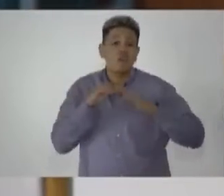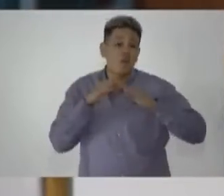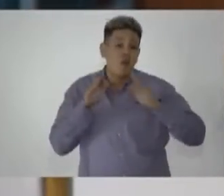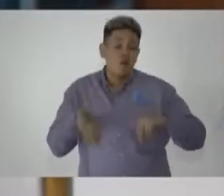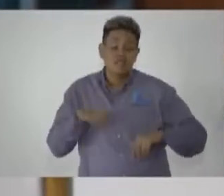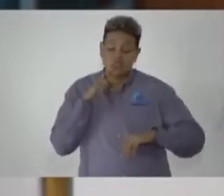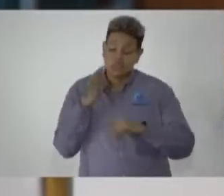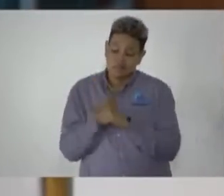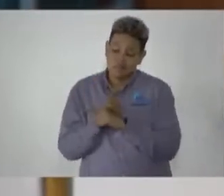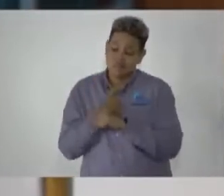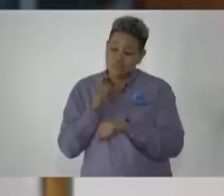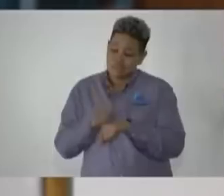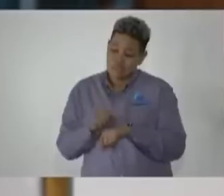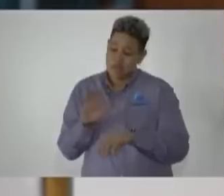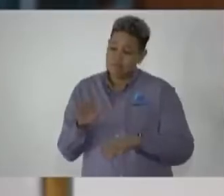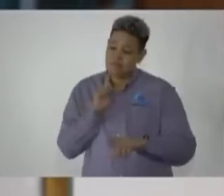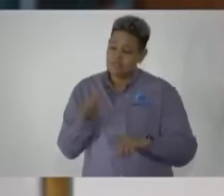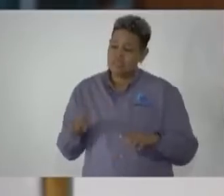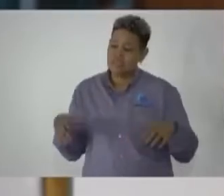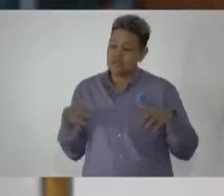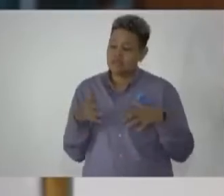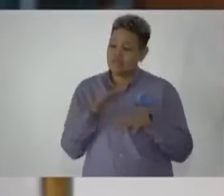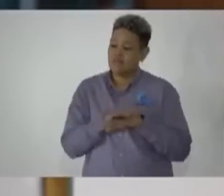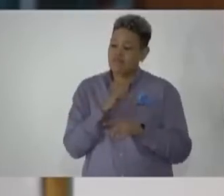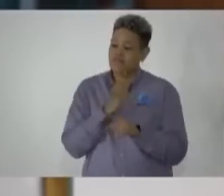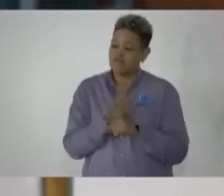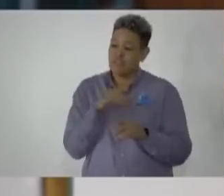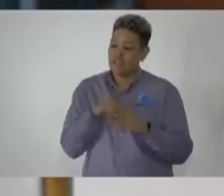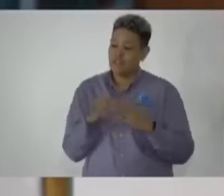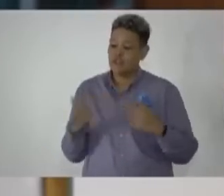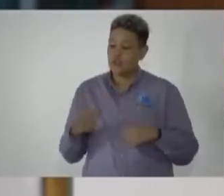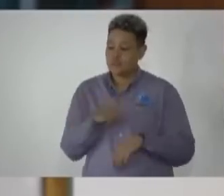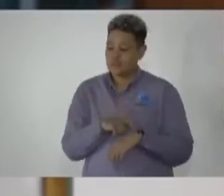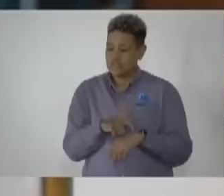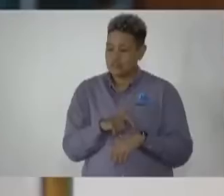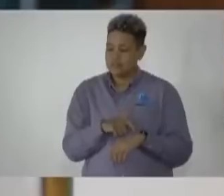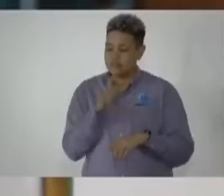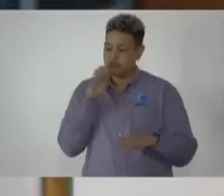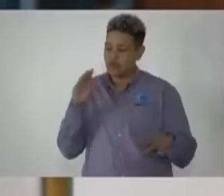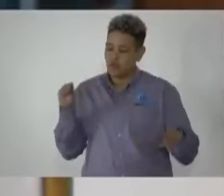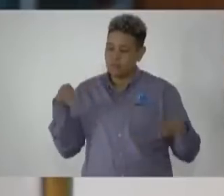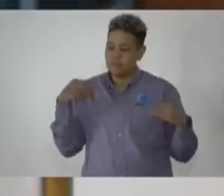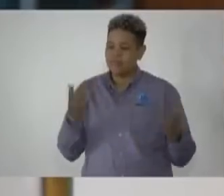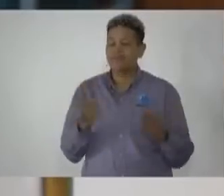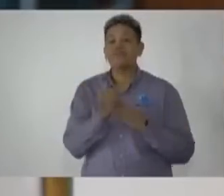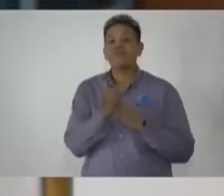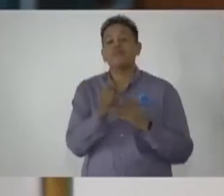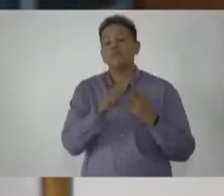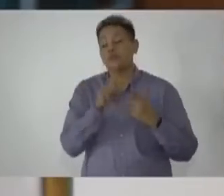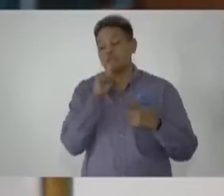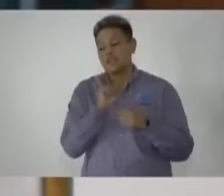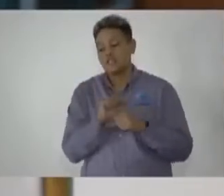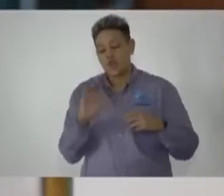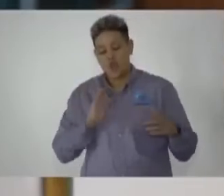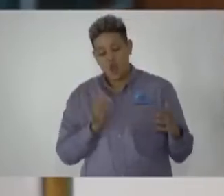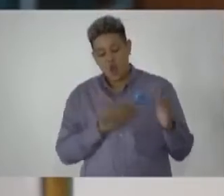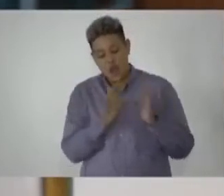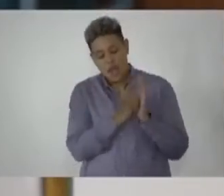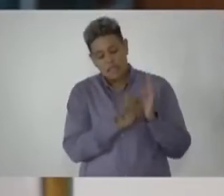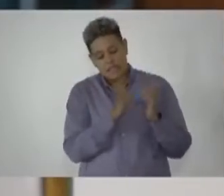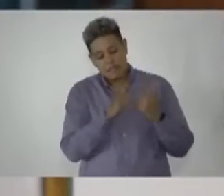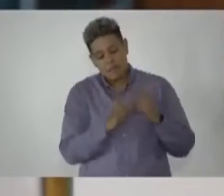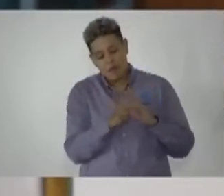this caucus comes into being at this time to provide leadership and to ensure that our legislative